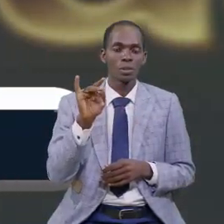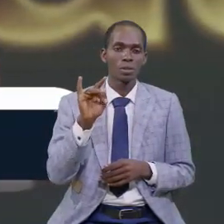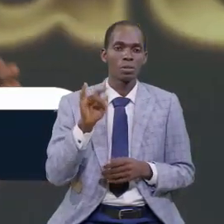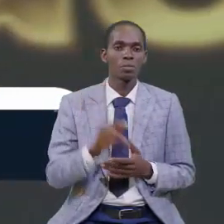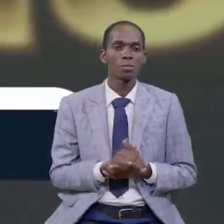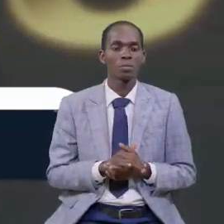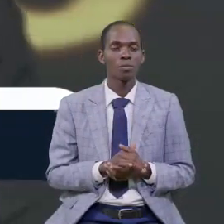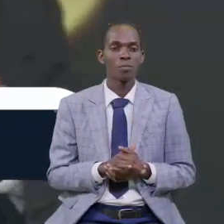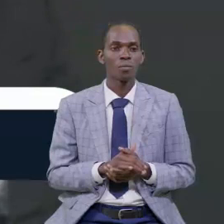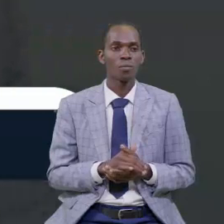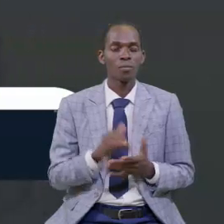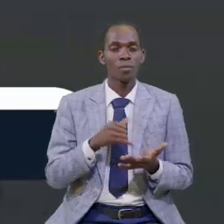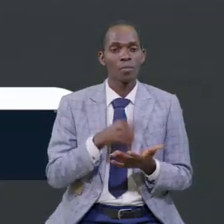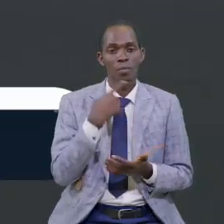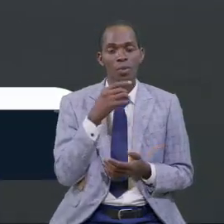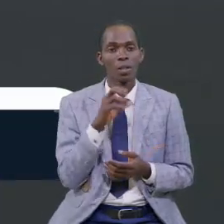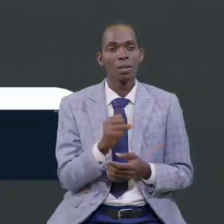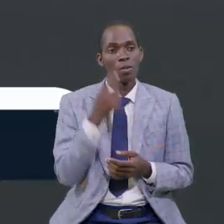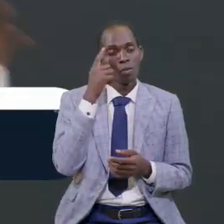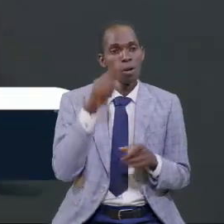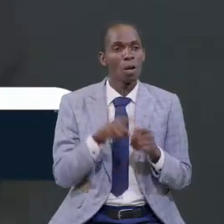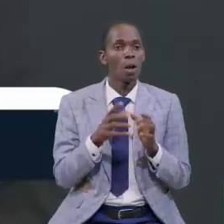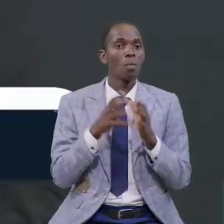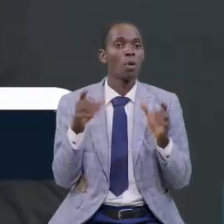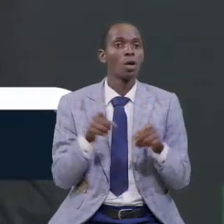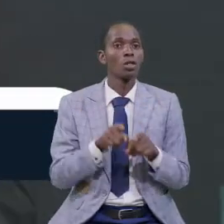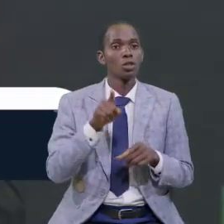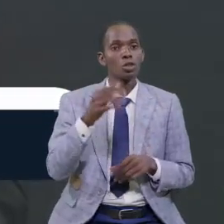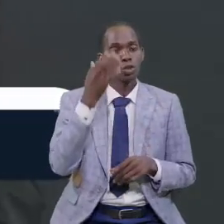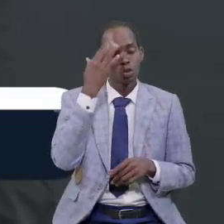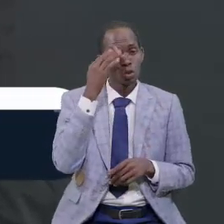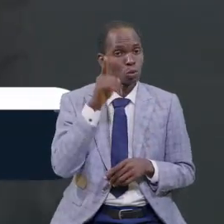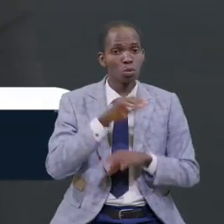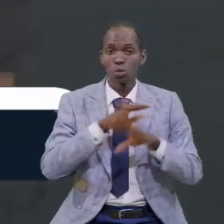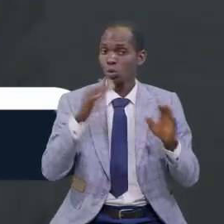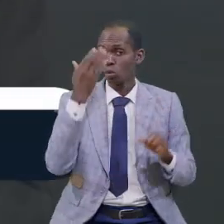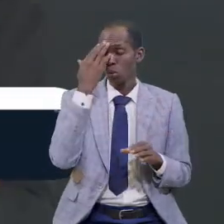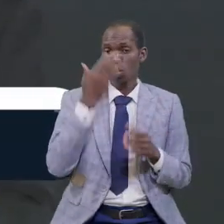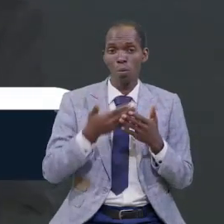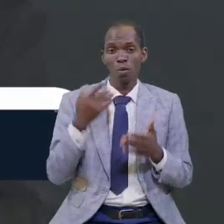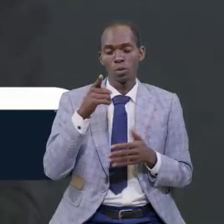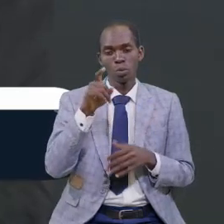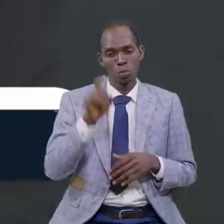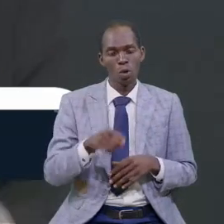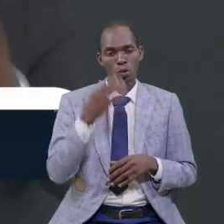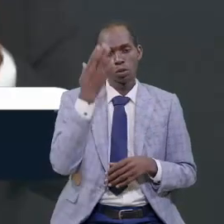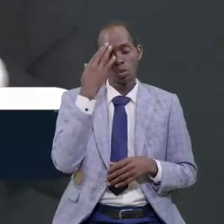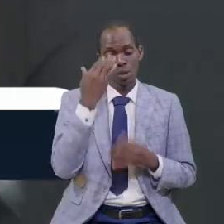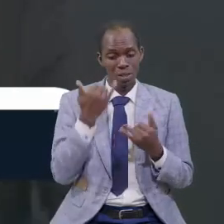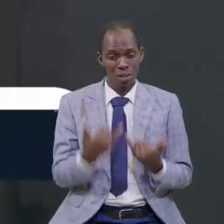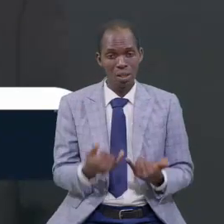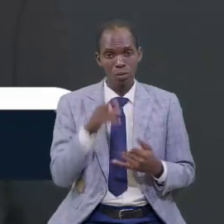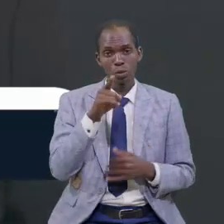says, for as much as you know, if you didn't know, you ought to know. Now you know, for